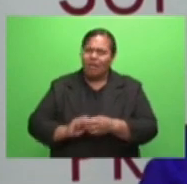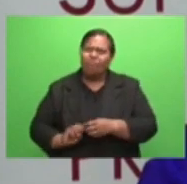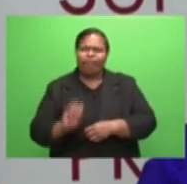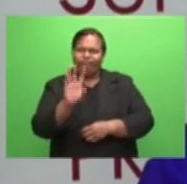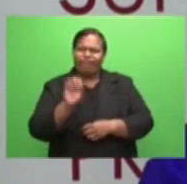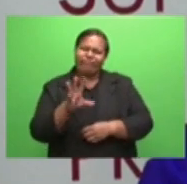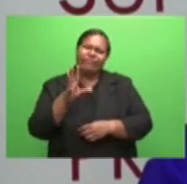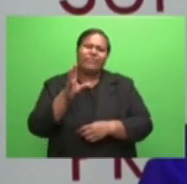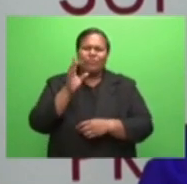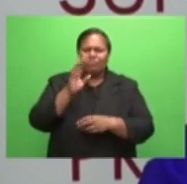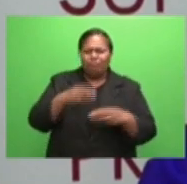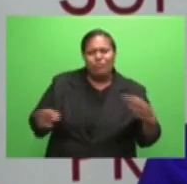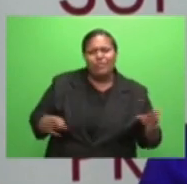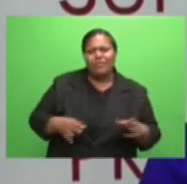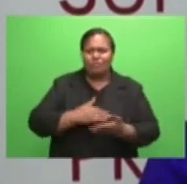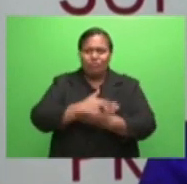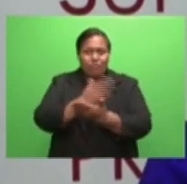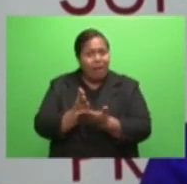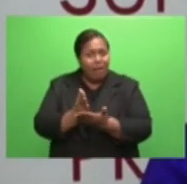and sharing.